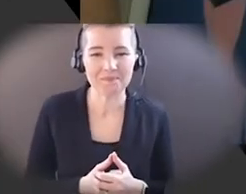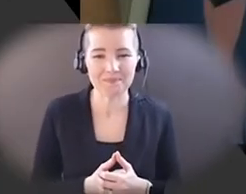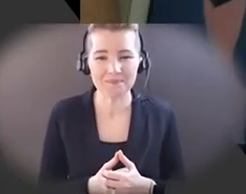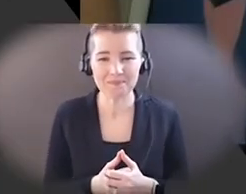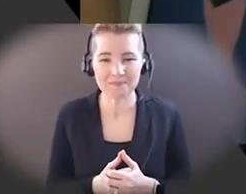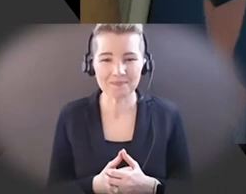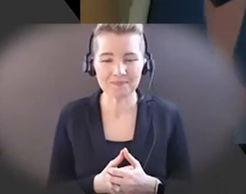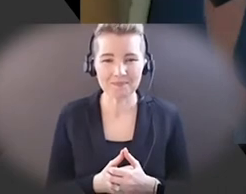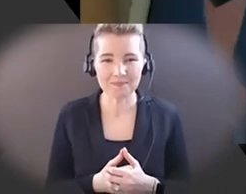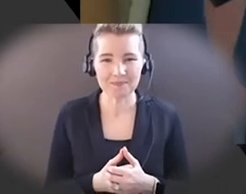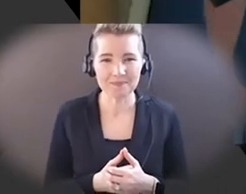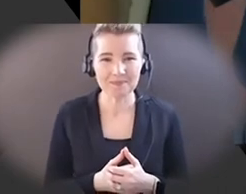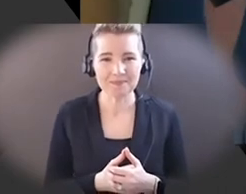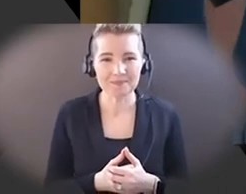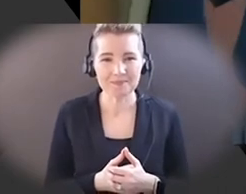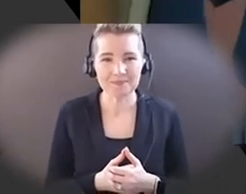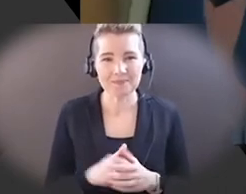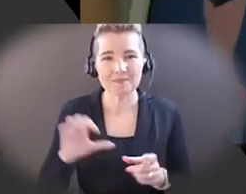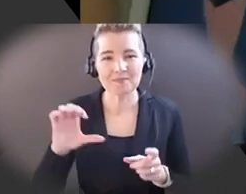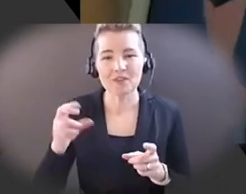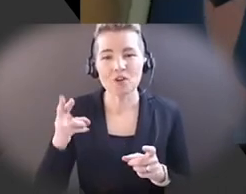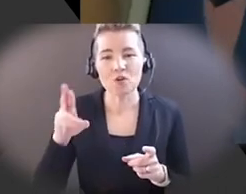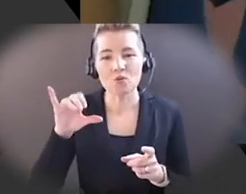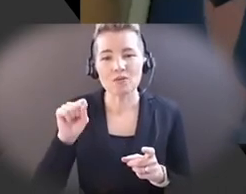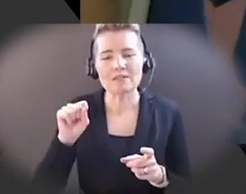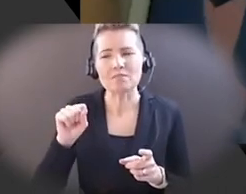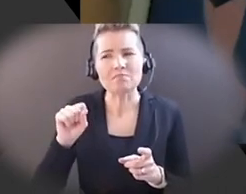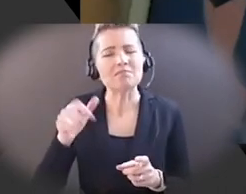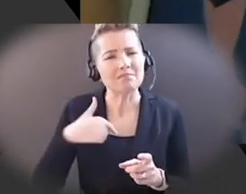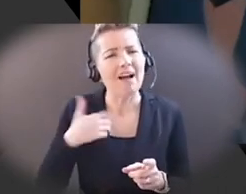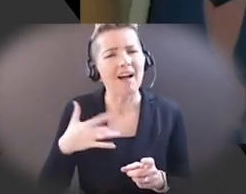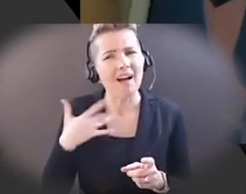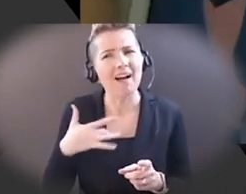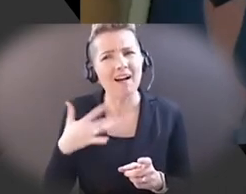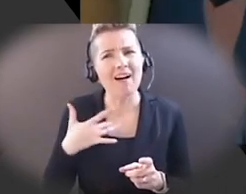Yeah. I think there's a lot of interest around the younger generation, maybe trying to,